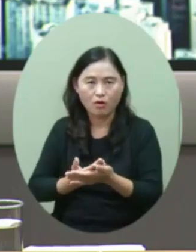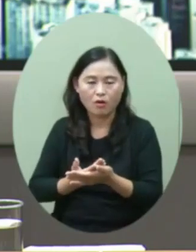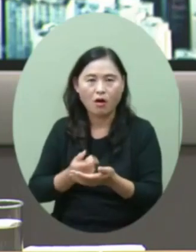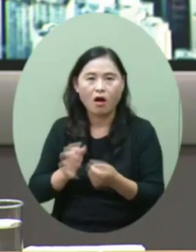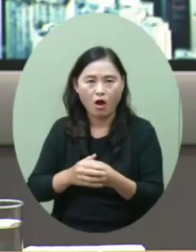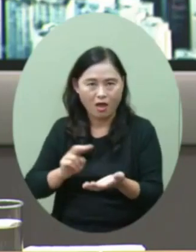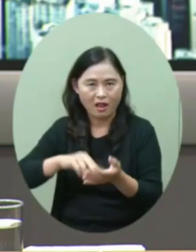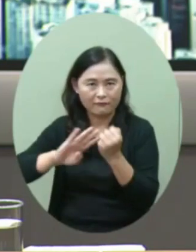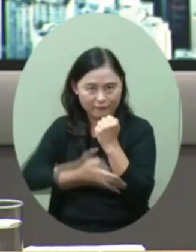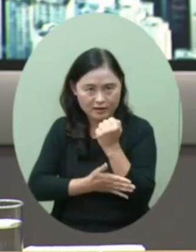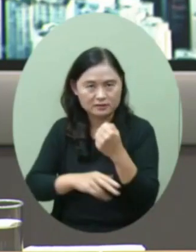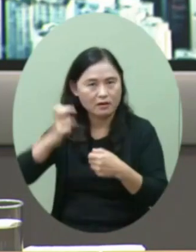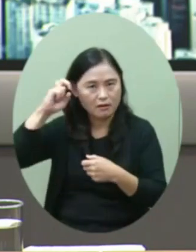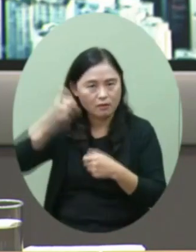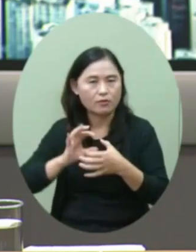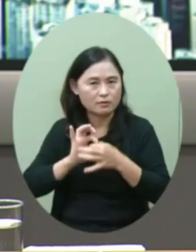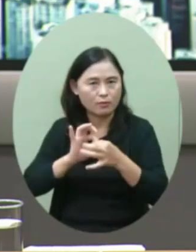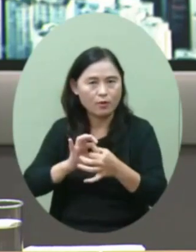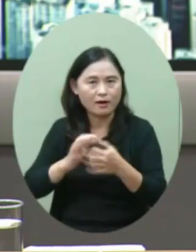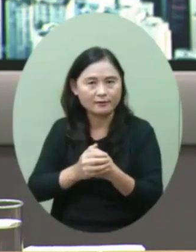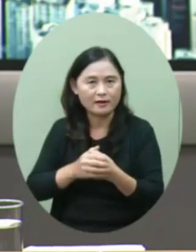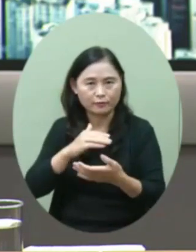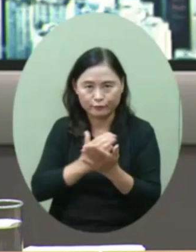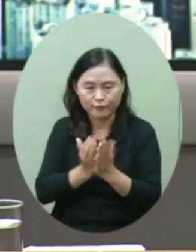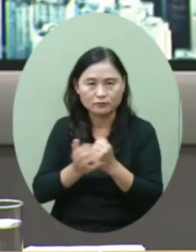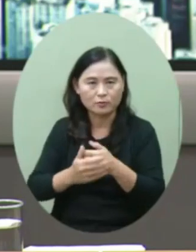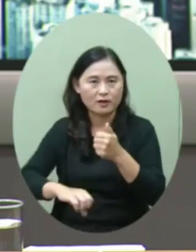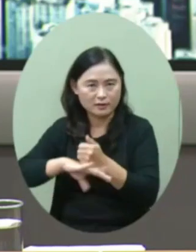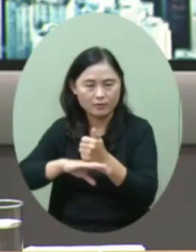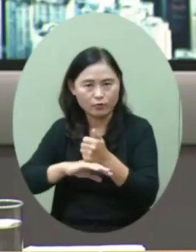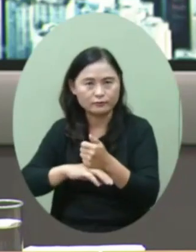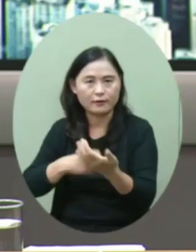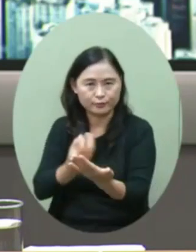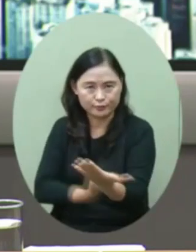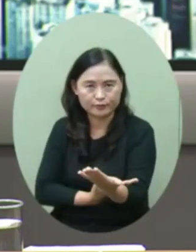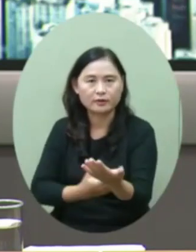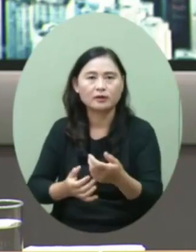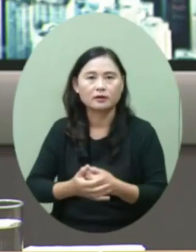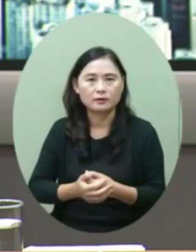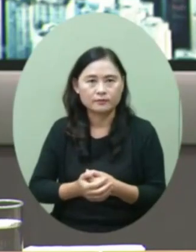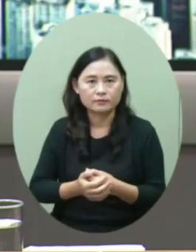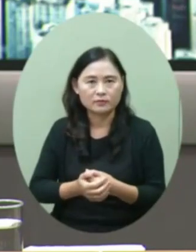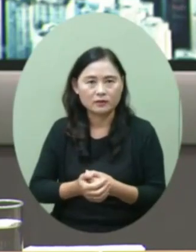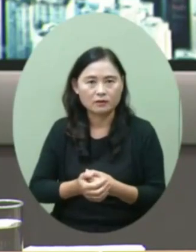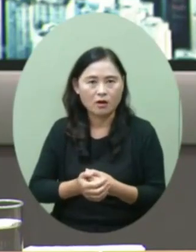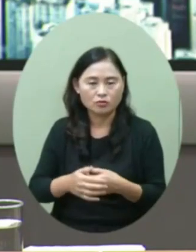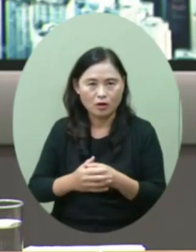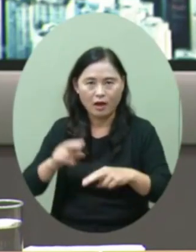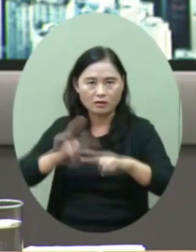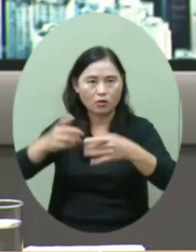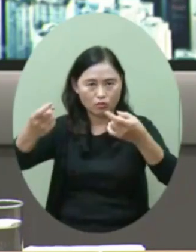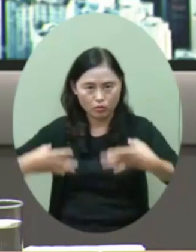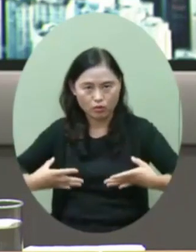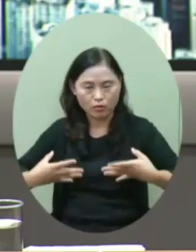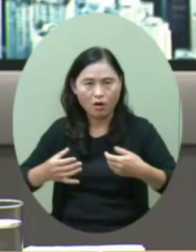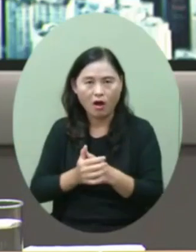1. And general principles, and that is the basic principles and factors taken into